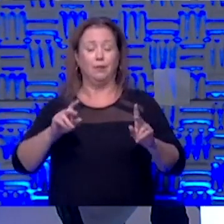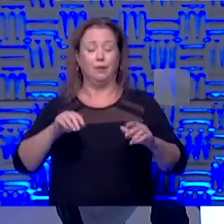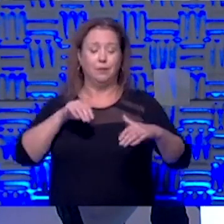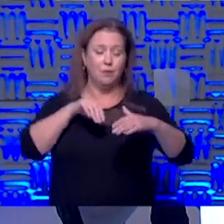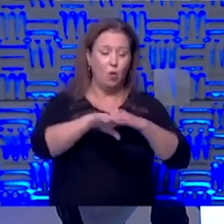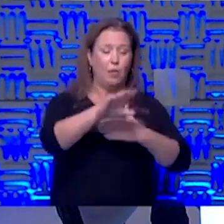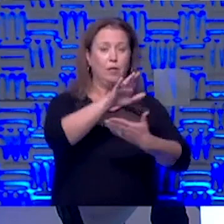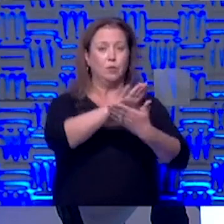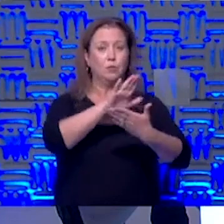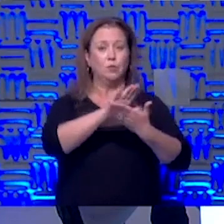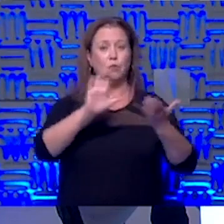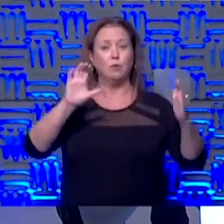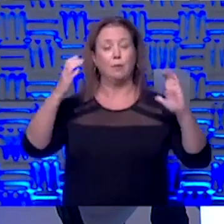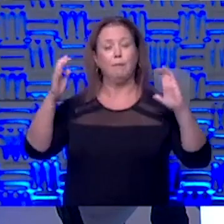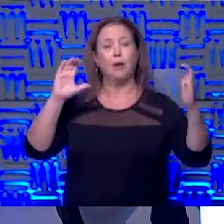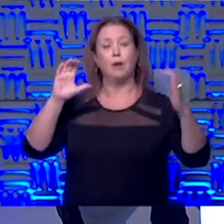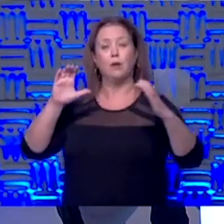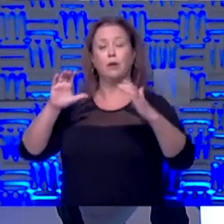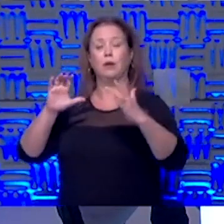versus